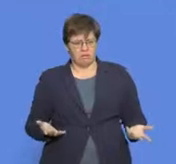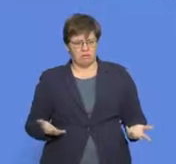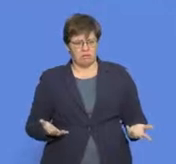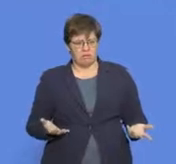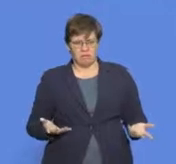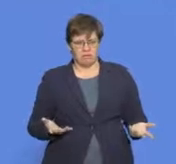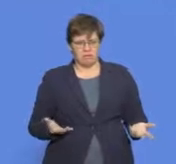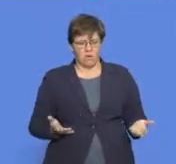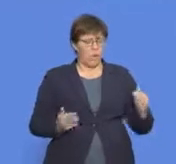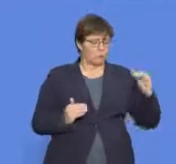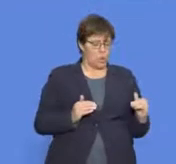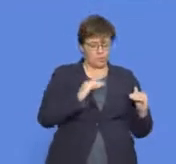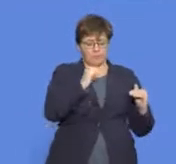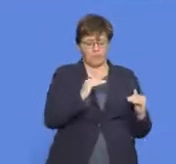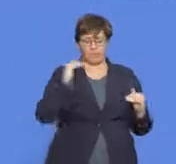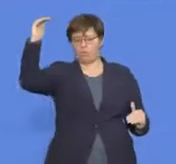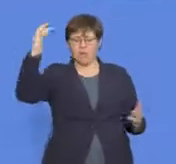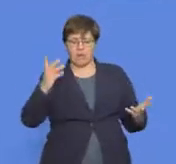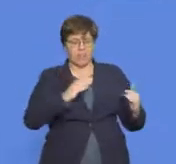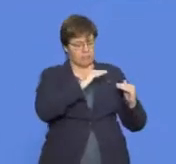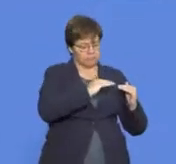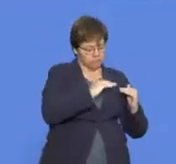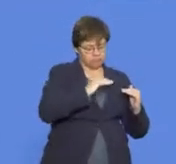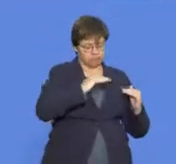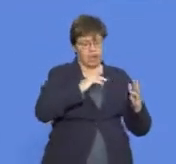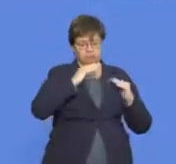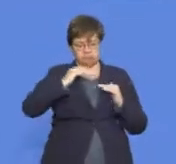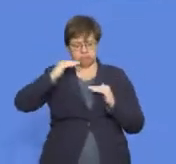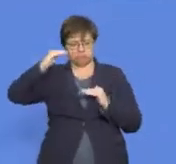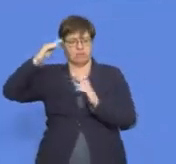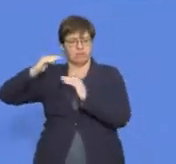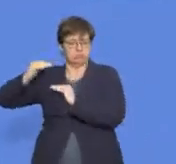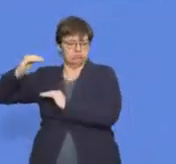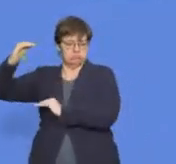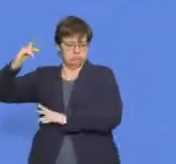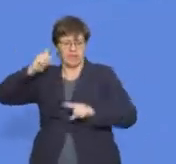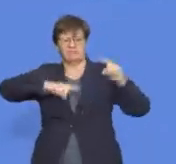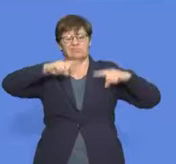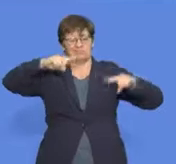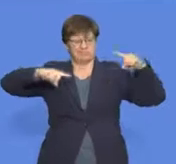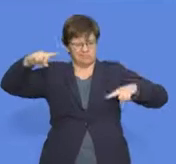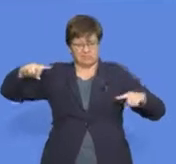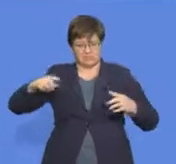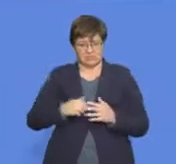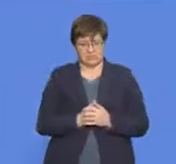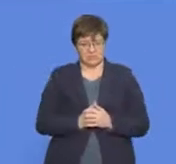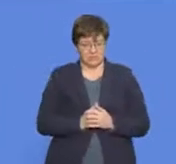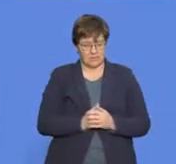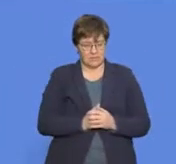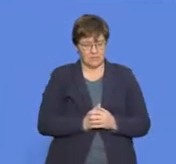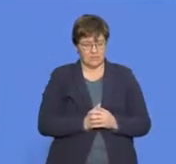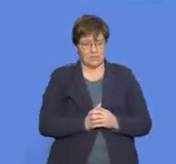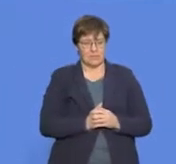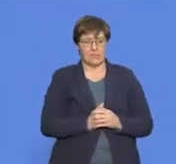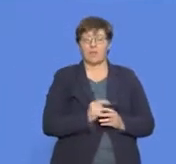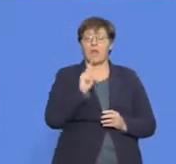and tall. Okay, there is a variation between all of them. So there's a range of intermediate